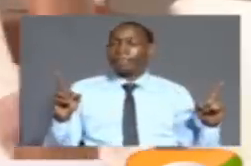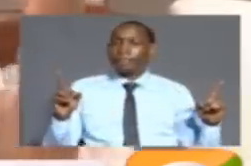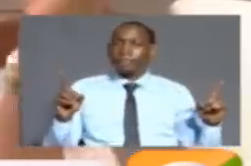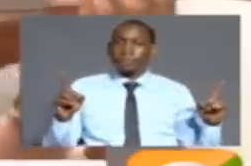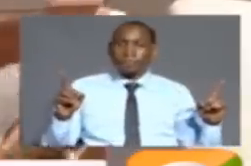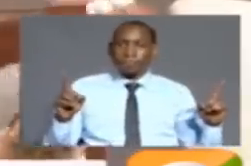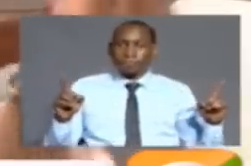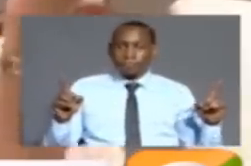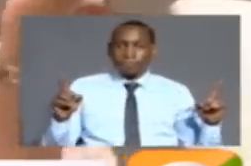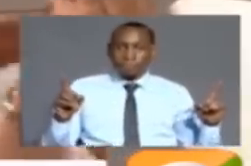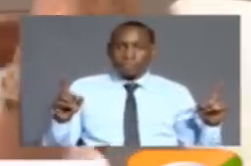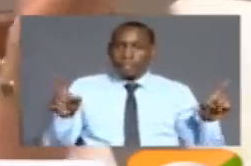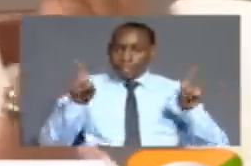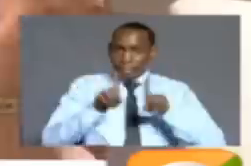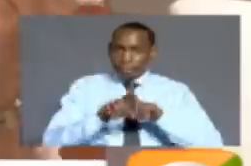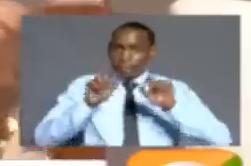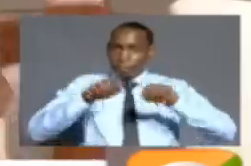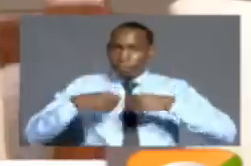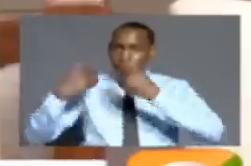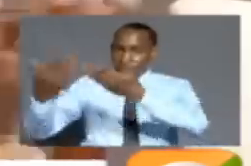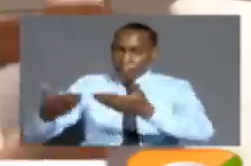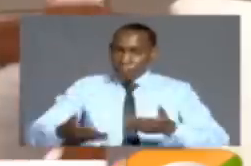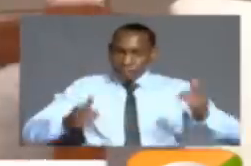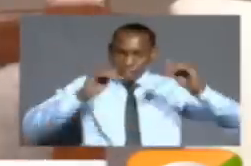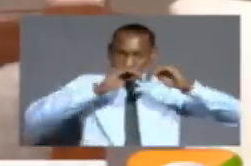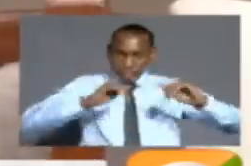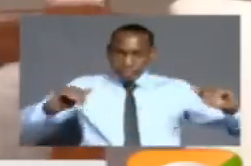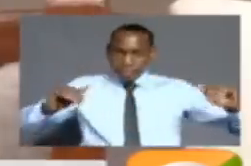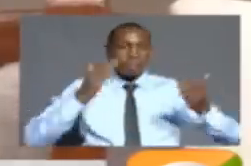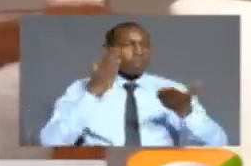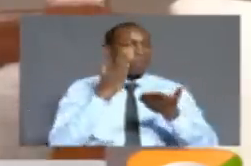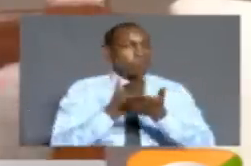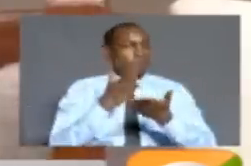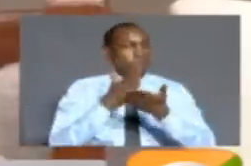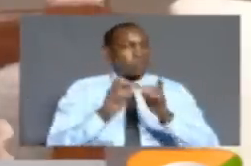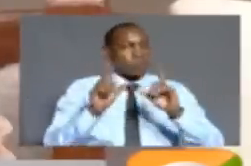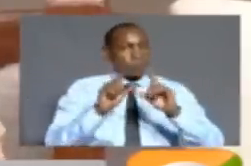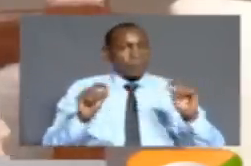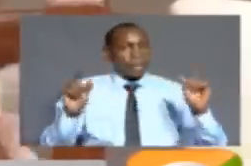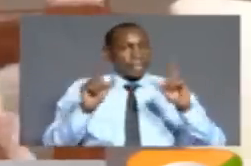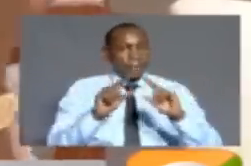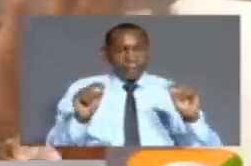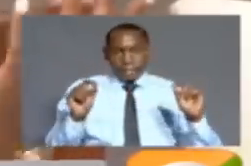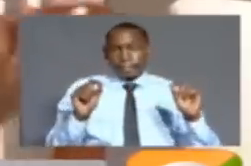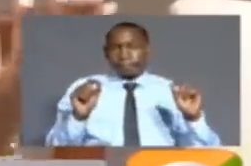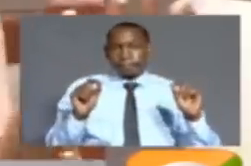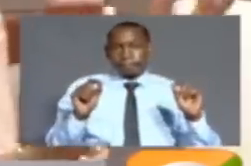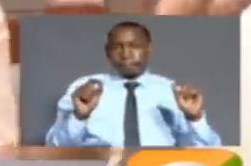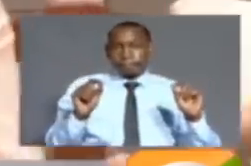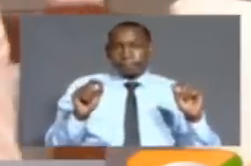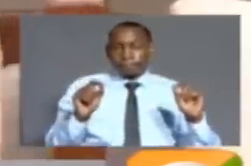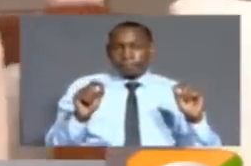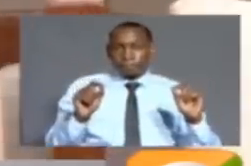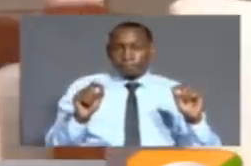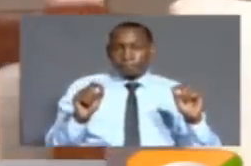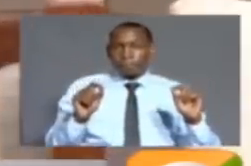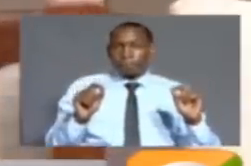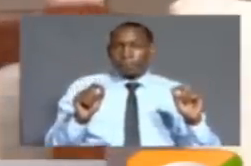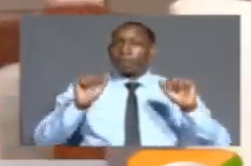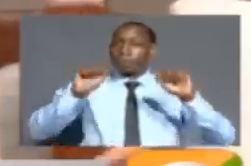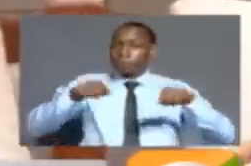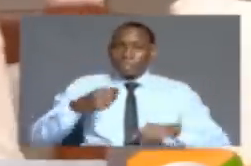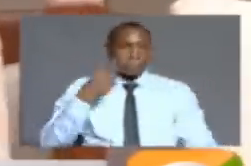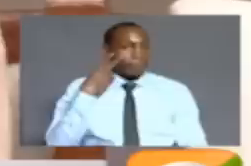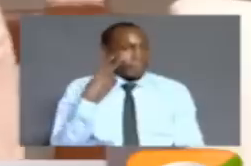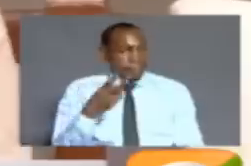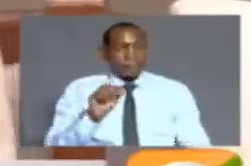it also seems to have brought a lot of division. And that's just the reality. All you have to do, even if you are blind, you could feel it. Yeah,